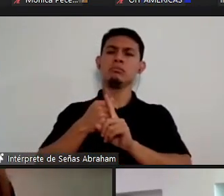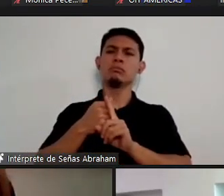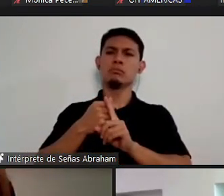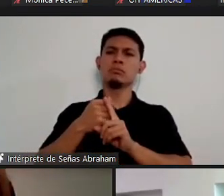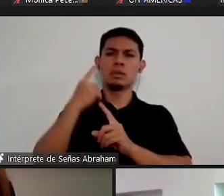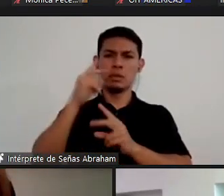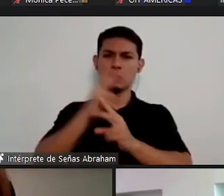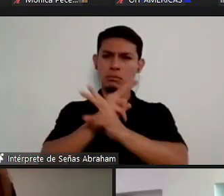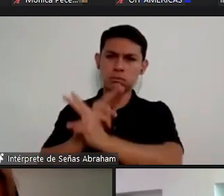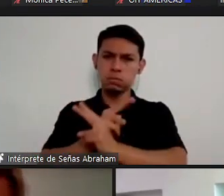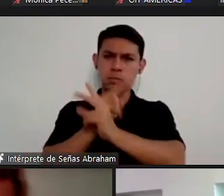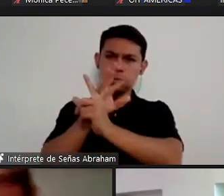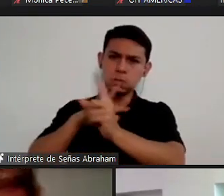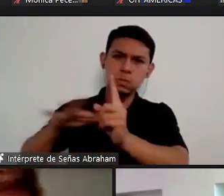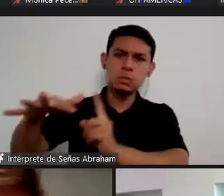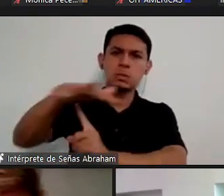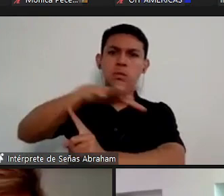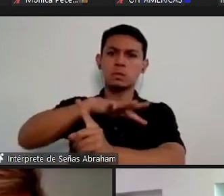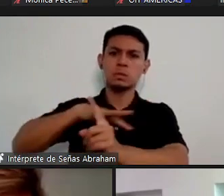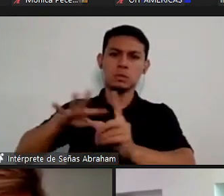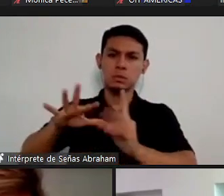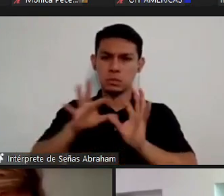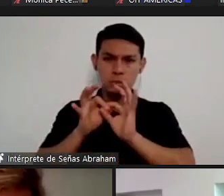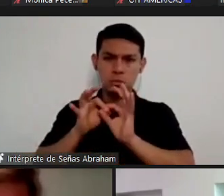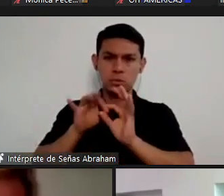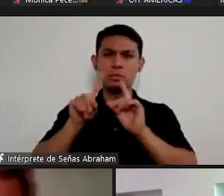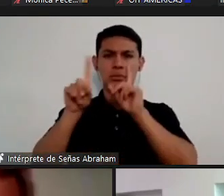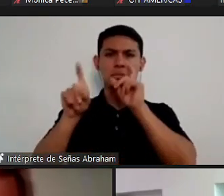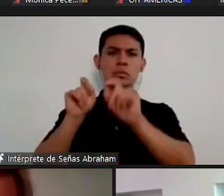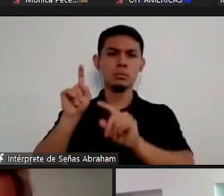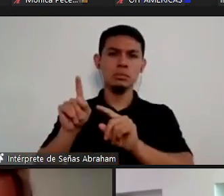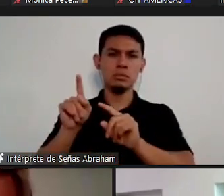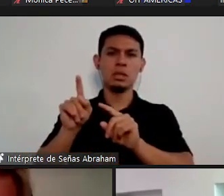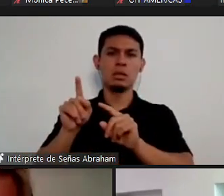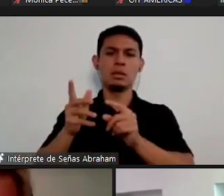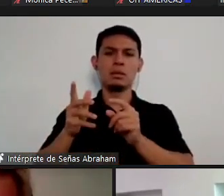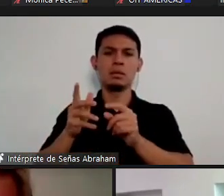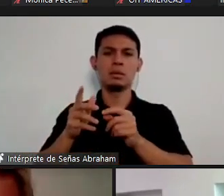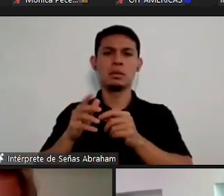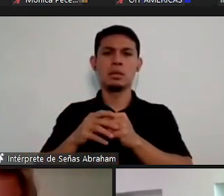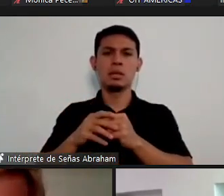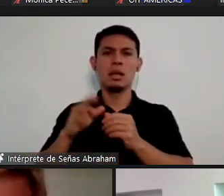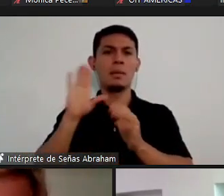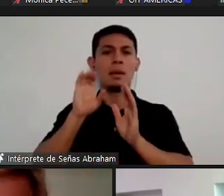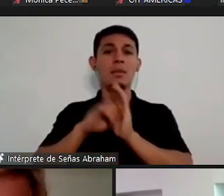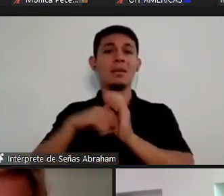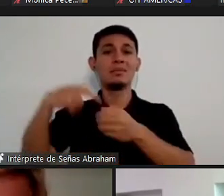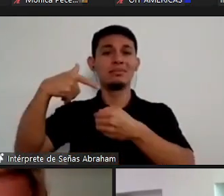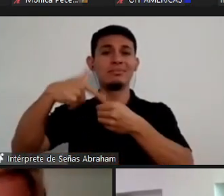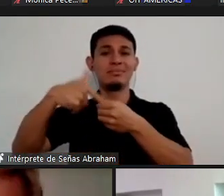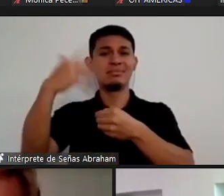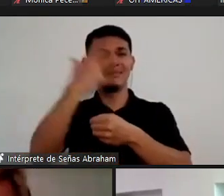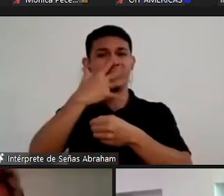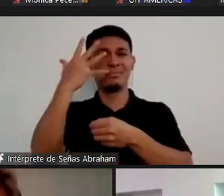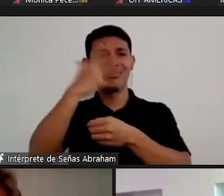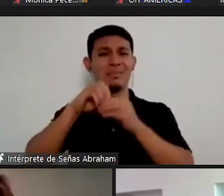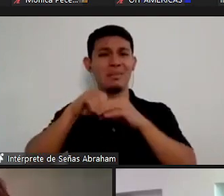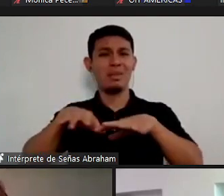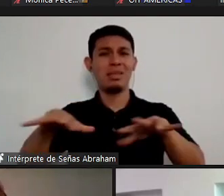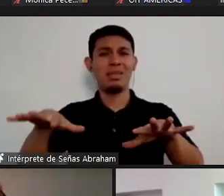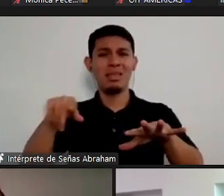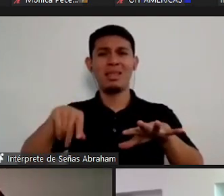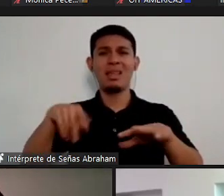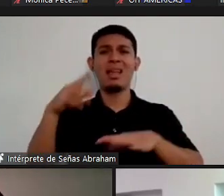impact the results in taking care of the environment we can also base this on a question based on oil spills